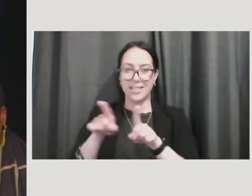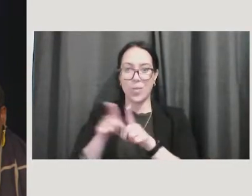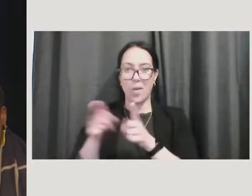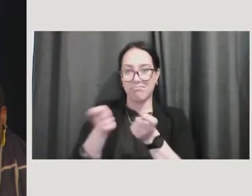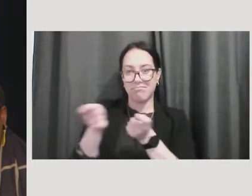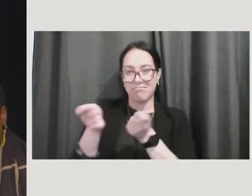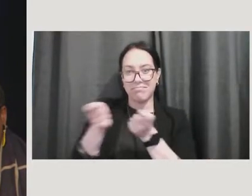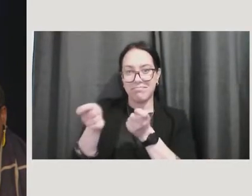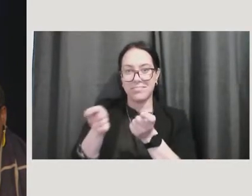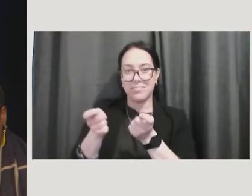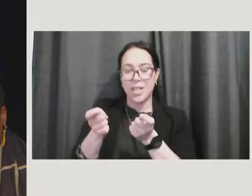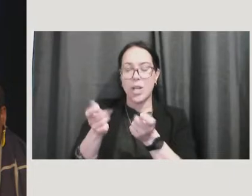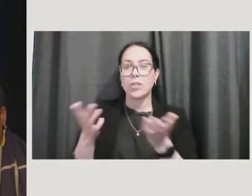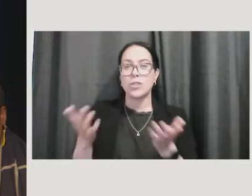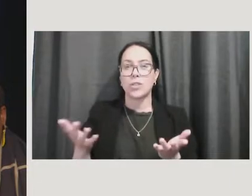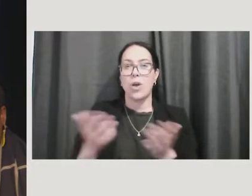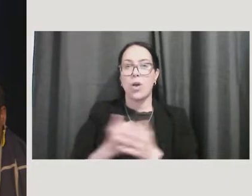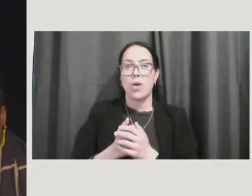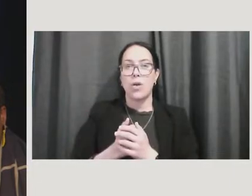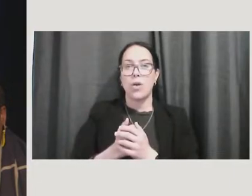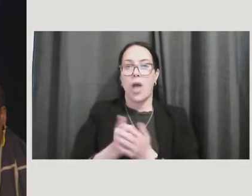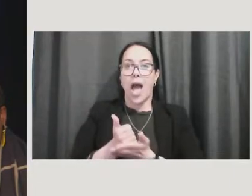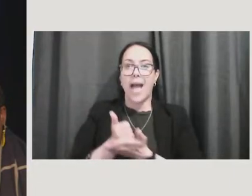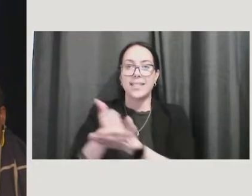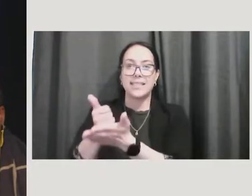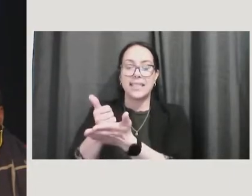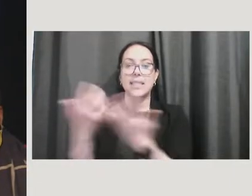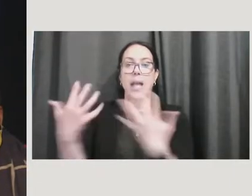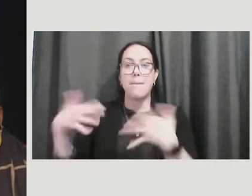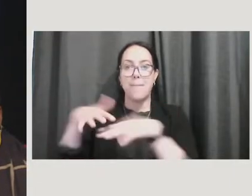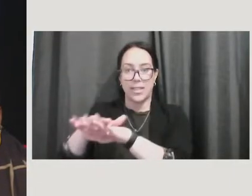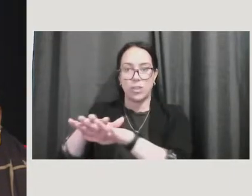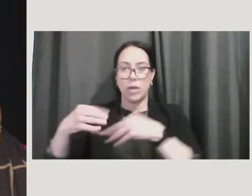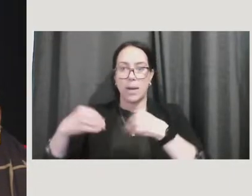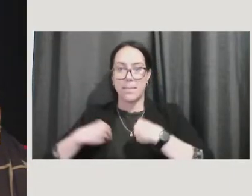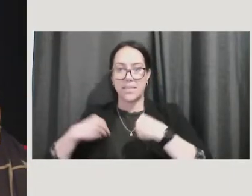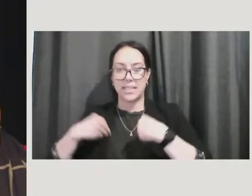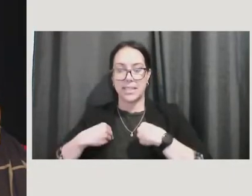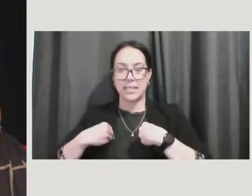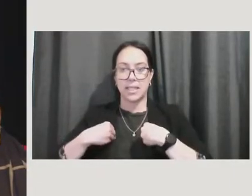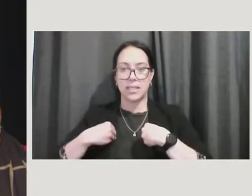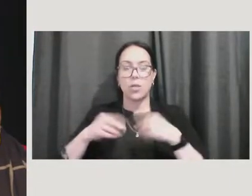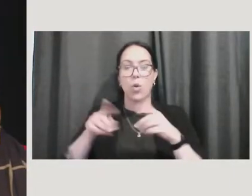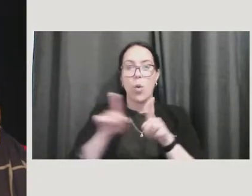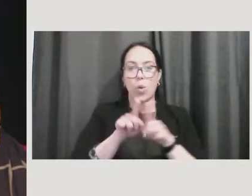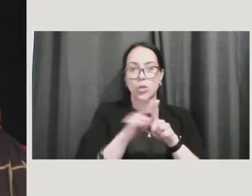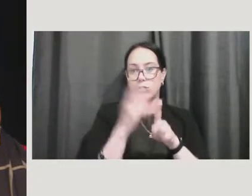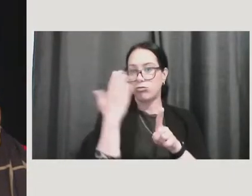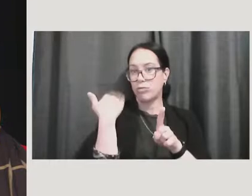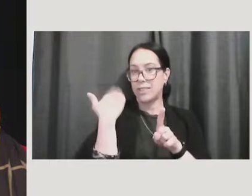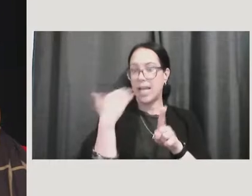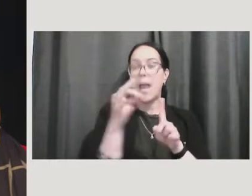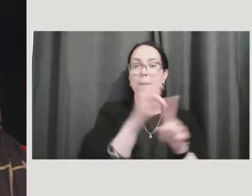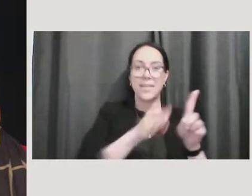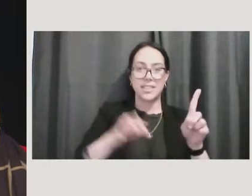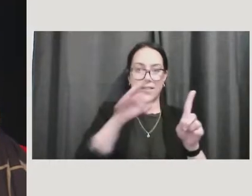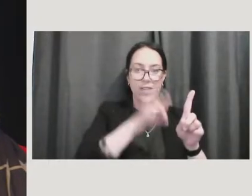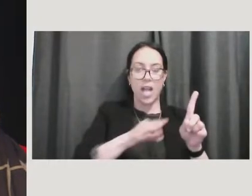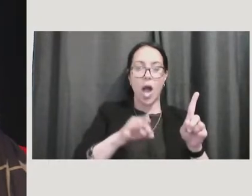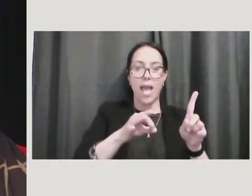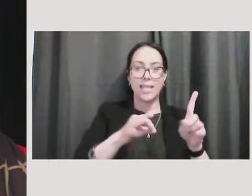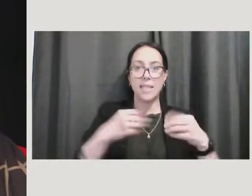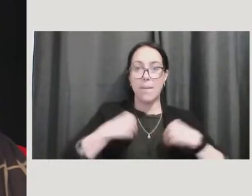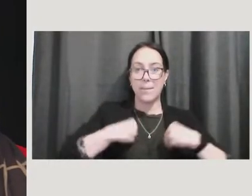not only mainstream businesses but in recent times Pacifica businesses up in the north